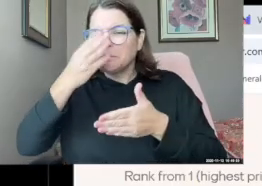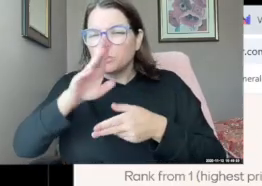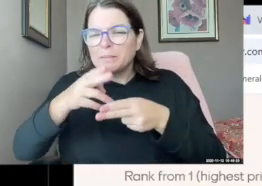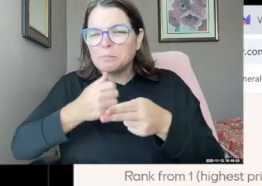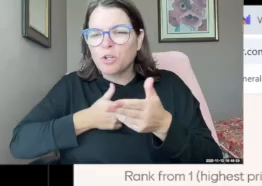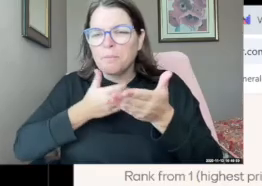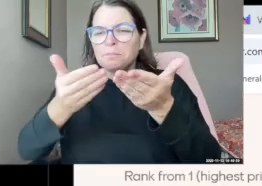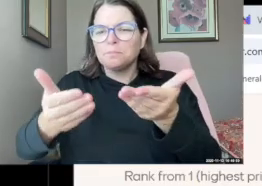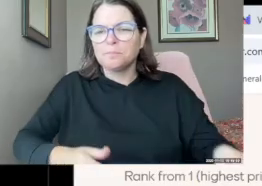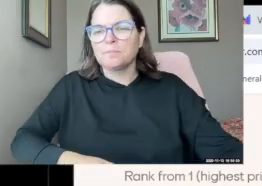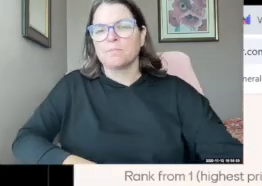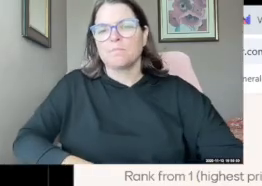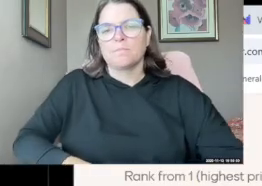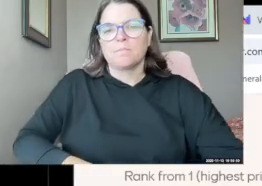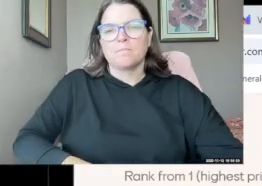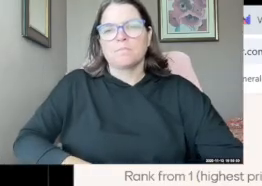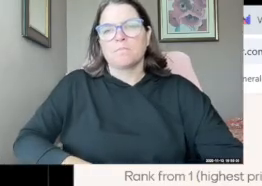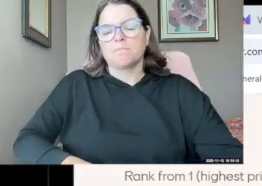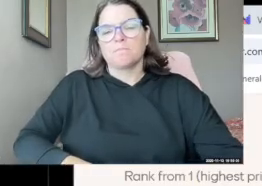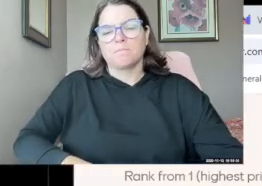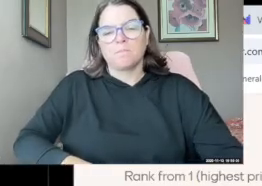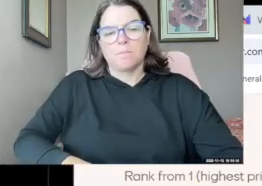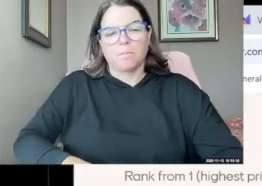Go ahead. I can't see your name. Go ahead.